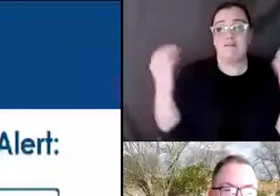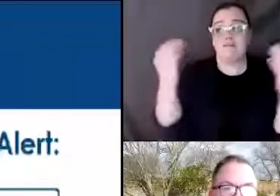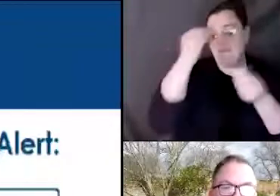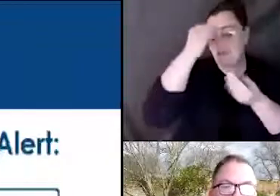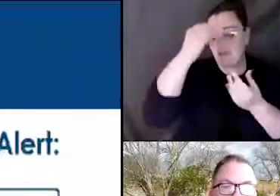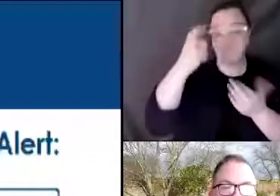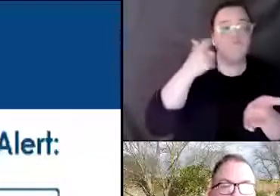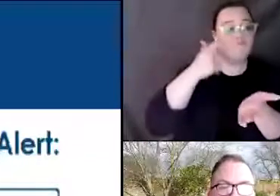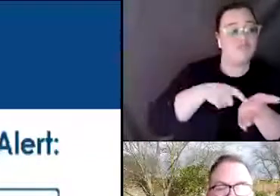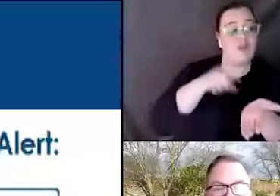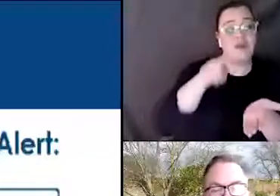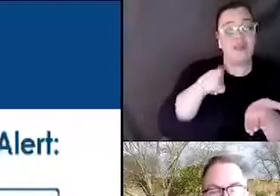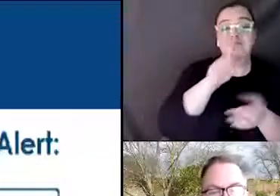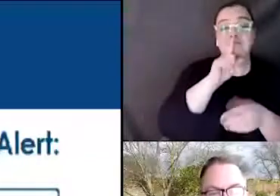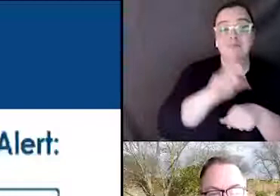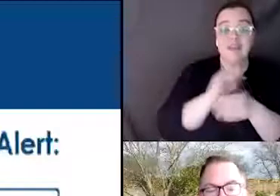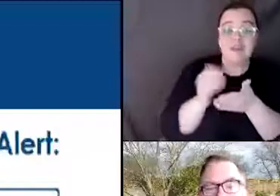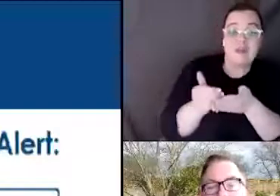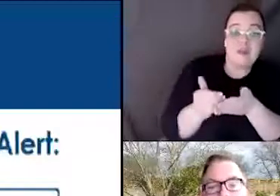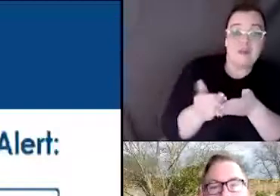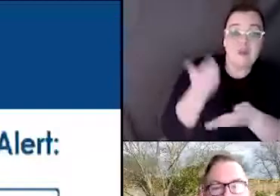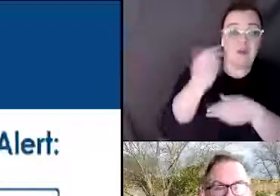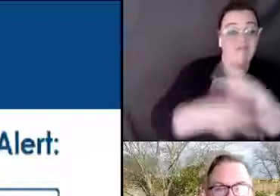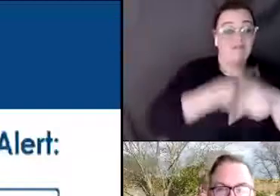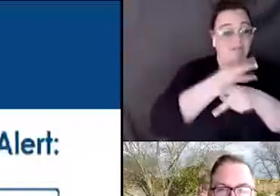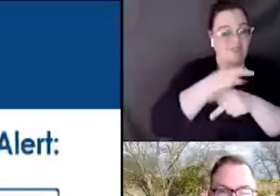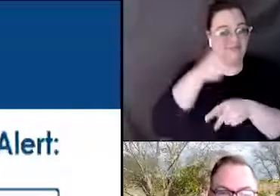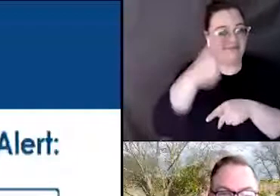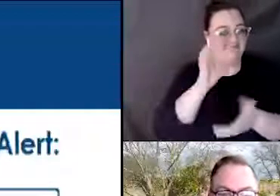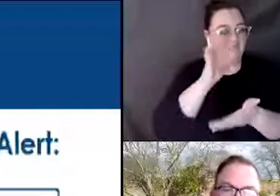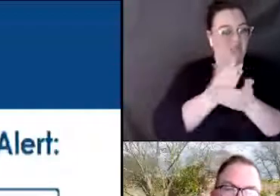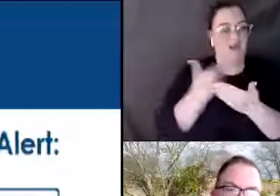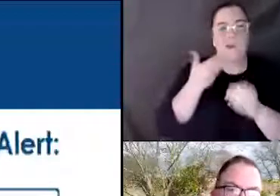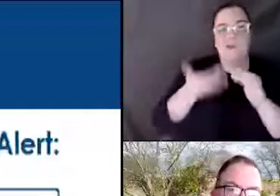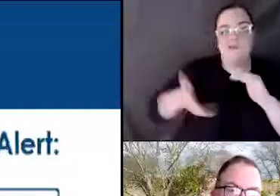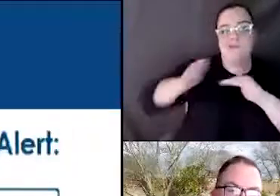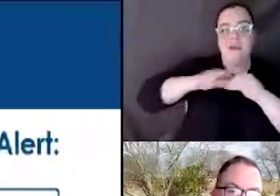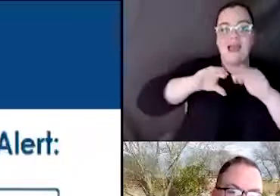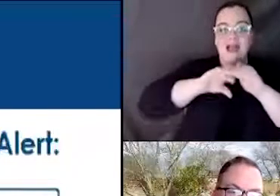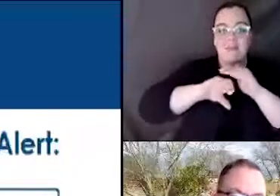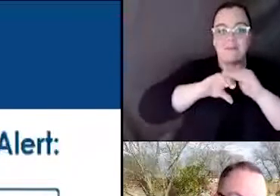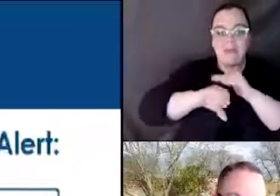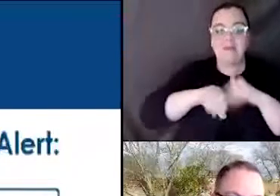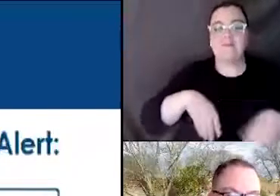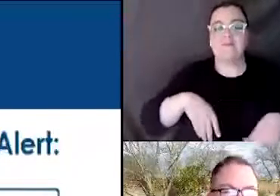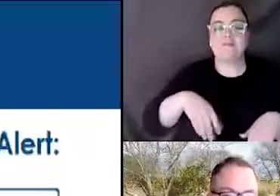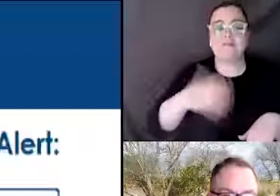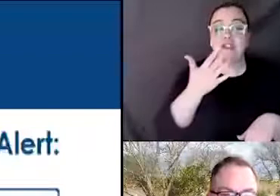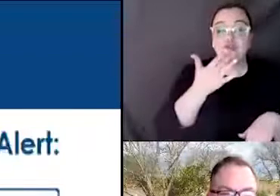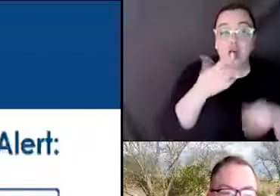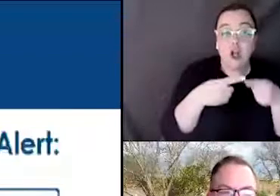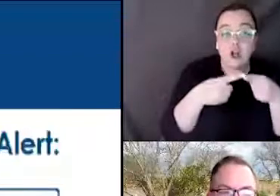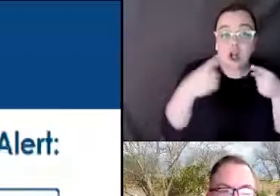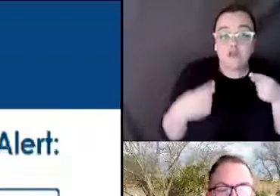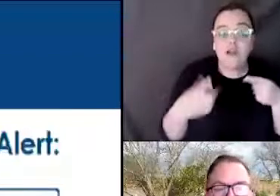a brand new version of our graphics. We're increasing the accessibility in terms, color contrast and all sorts